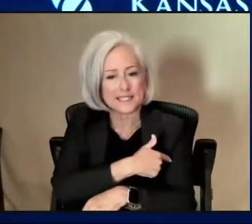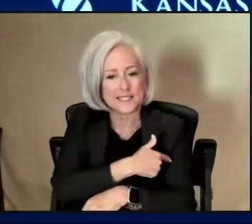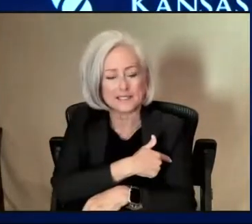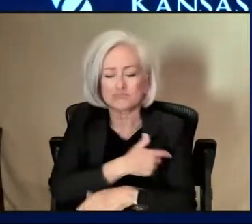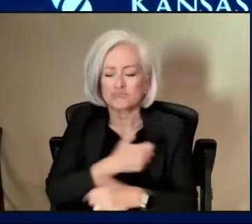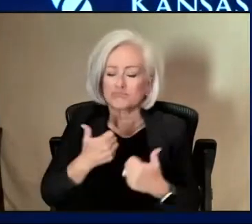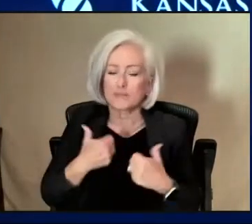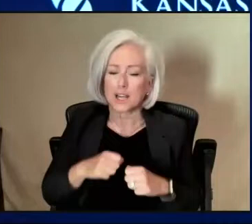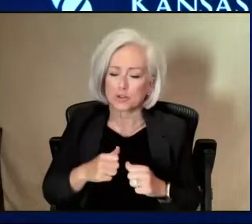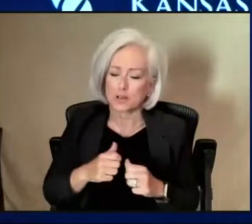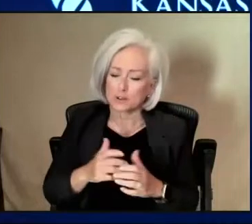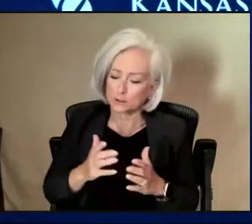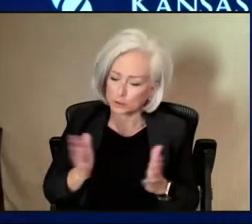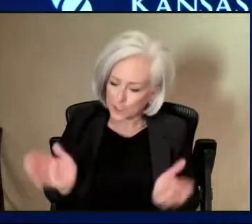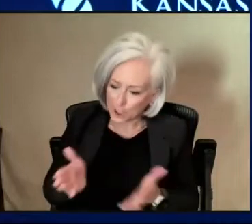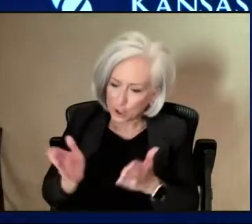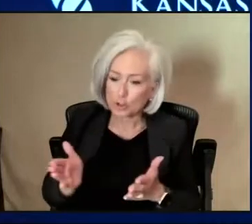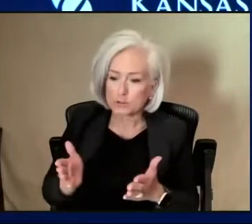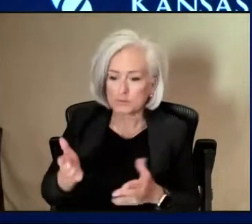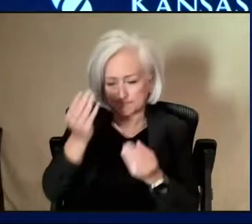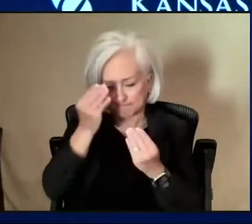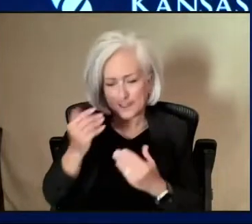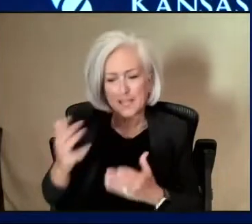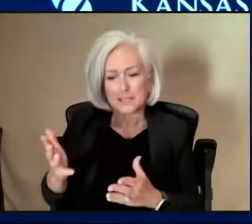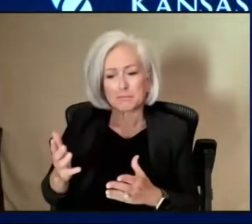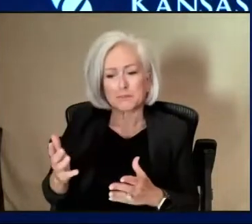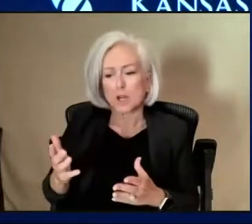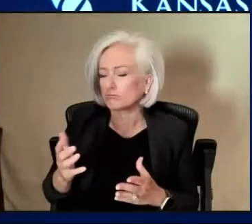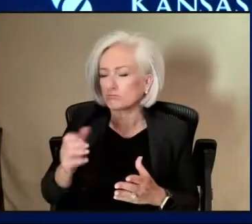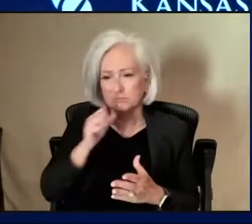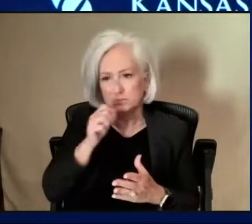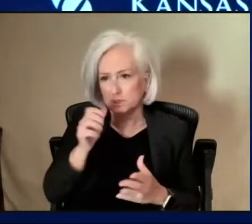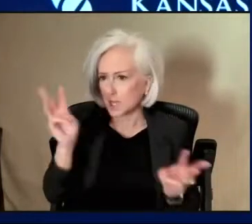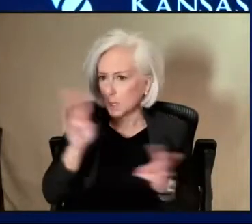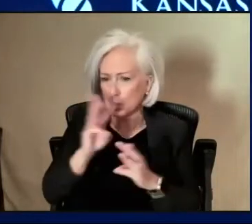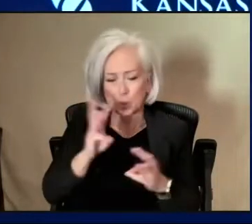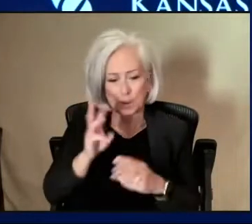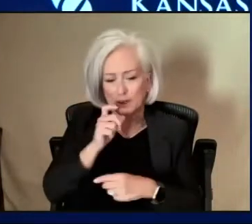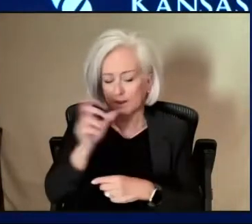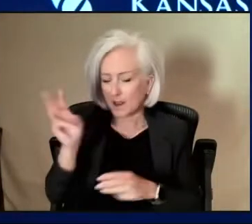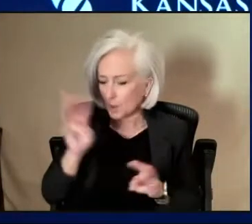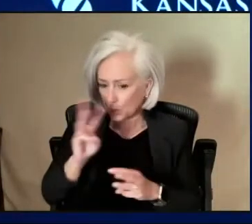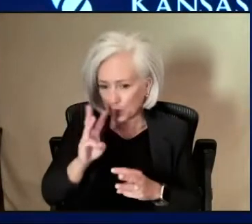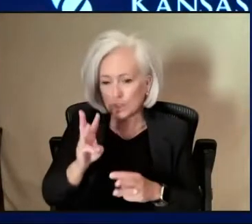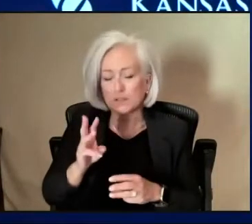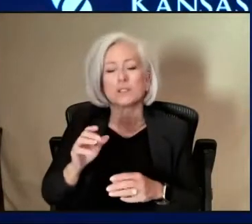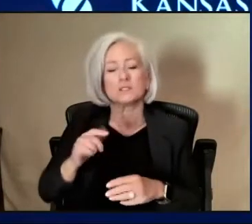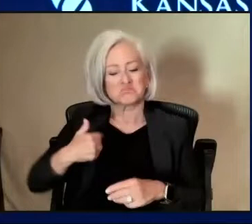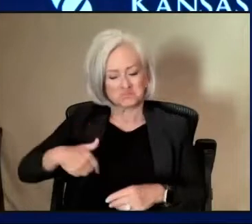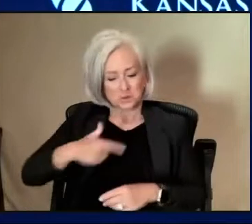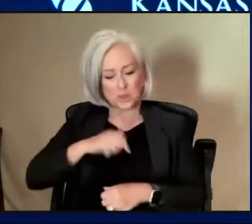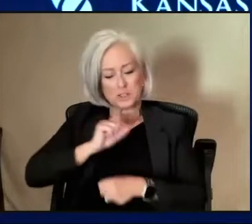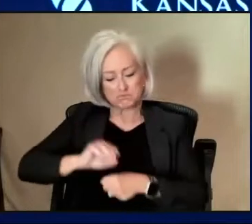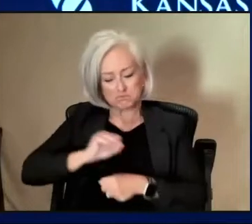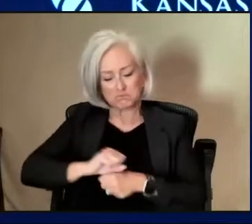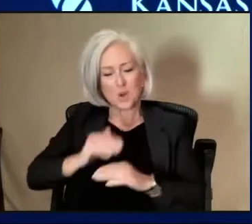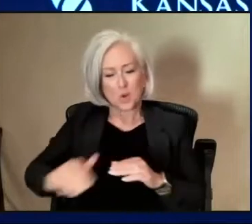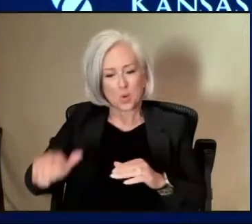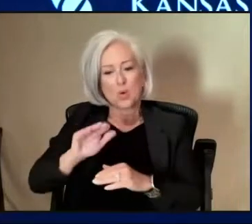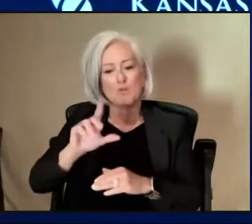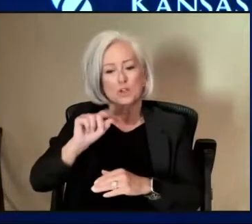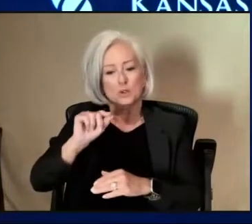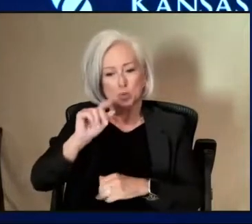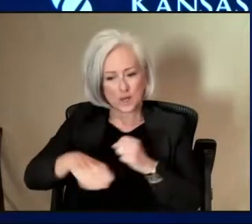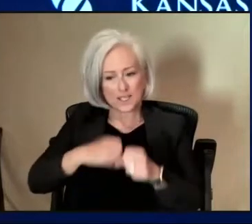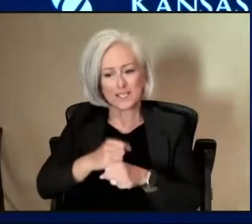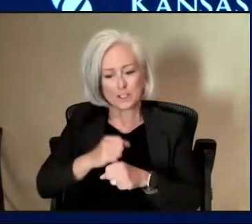say, we've been working on this for now over 20 years, as you mentioned, and really this set the stage for us